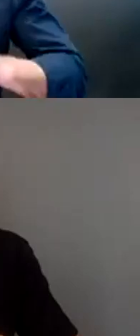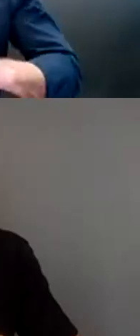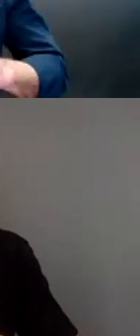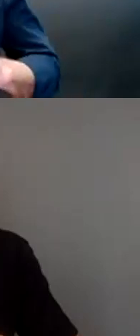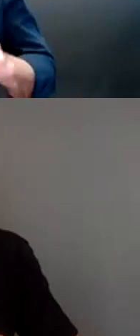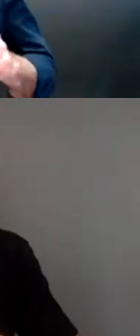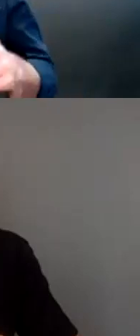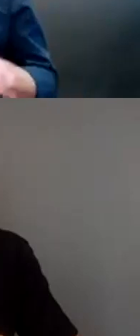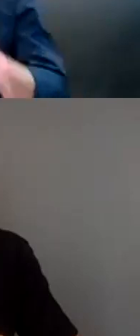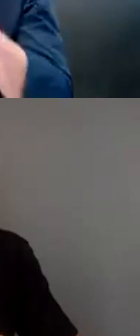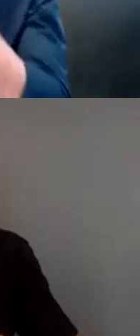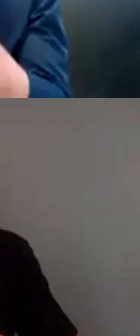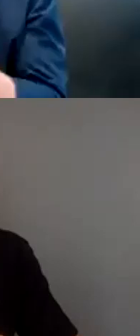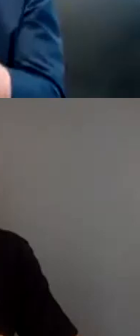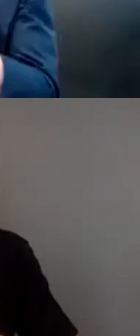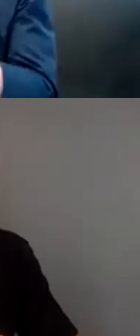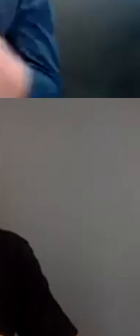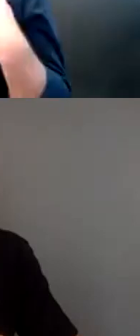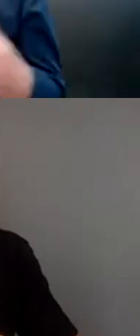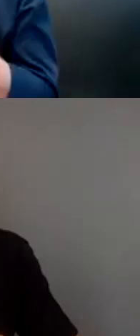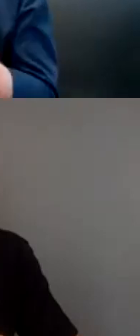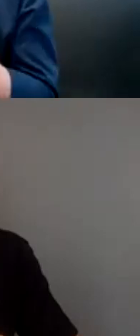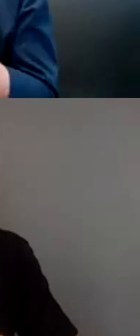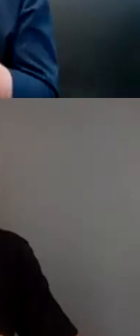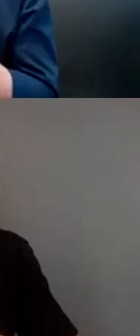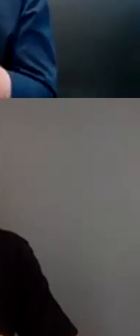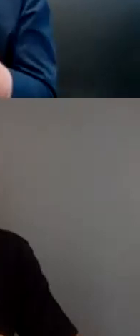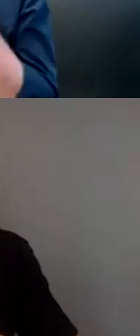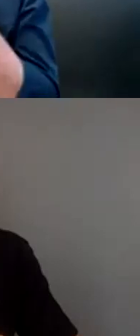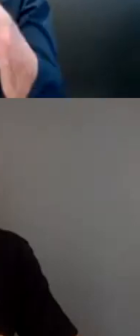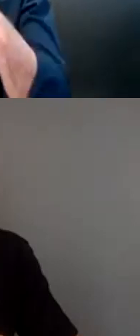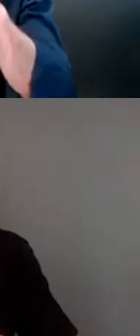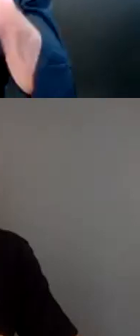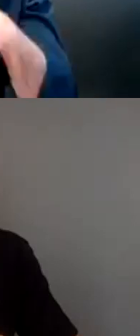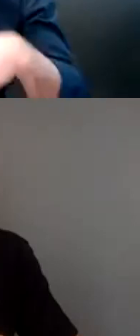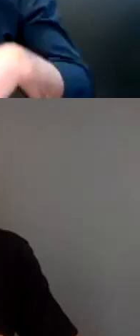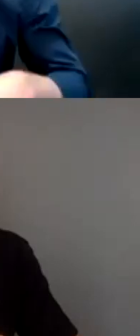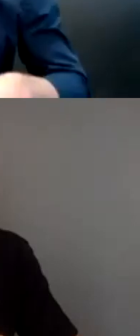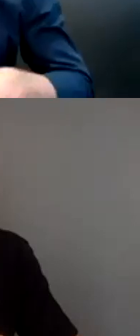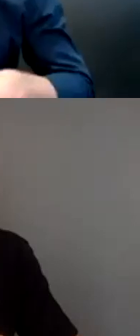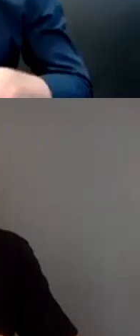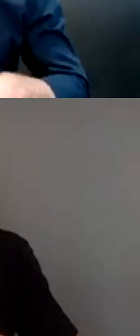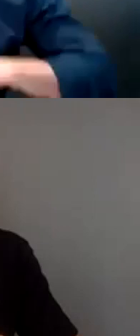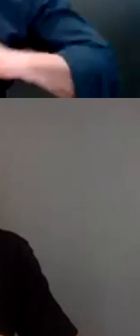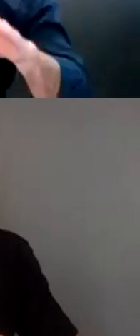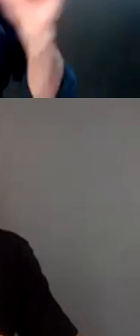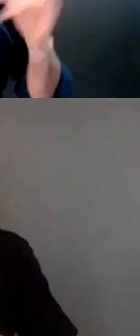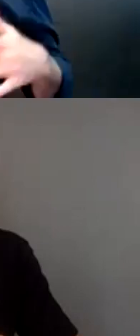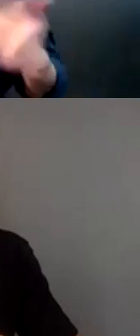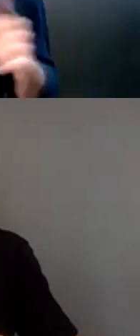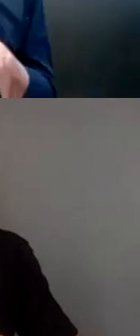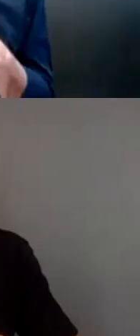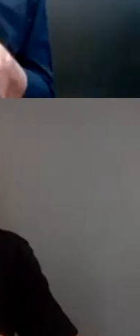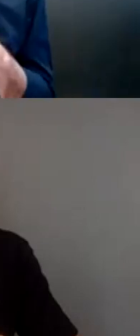of us out in the public, that might not seem like a lot, but to a hospital administrator, that's actually a pretty important thing, because that's something they have to report on.